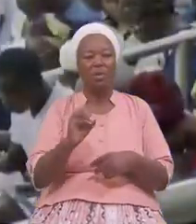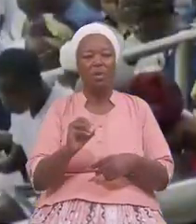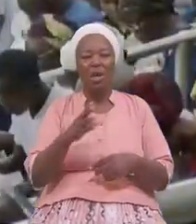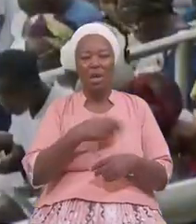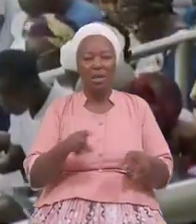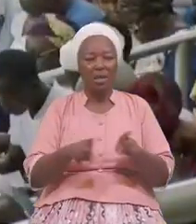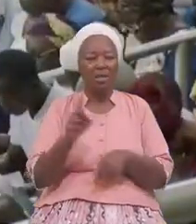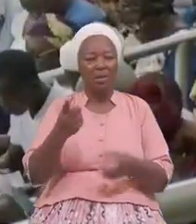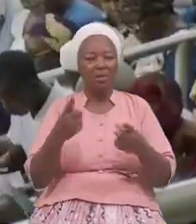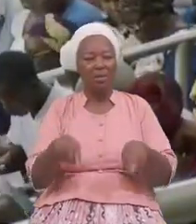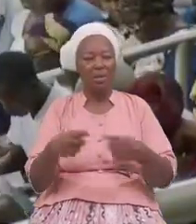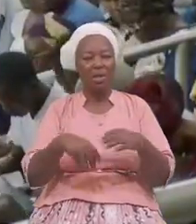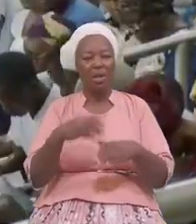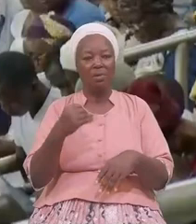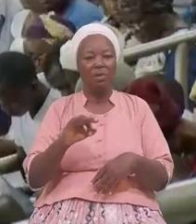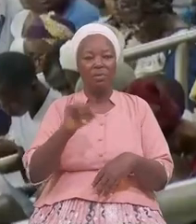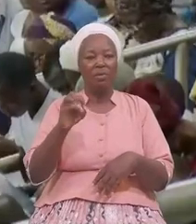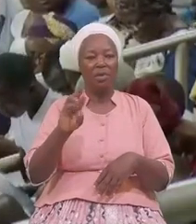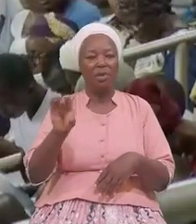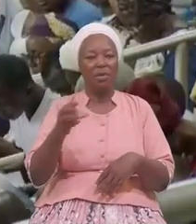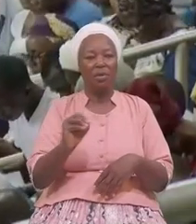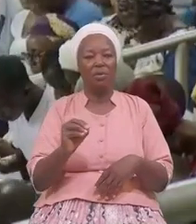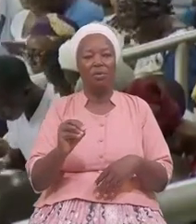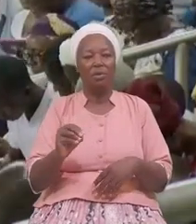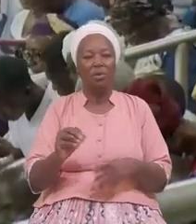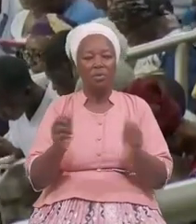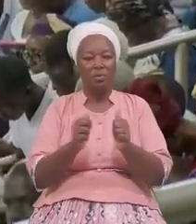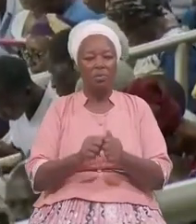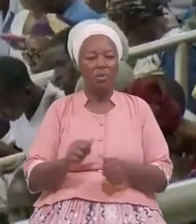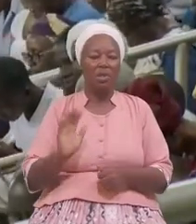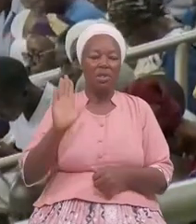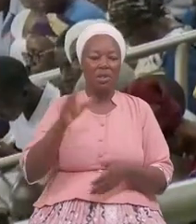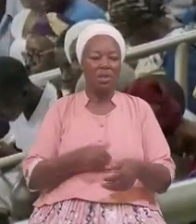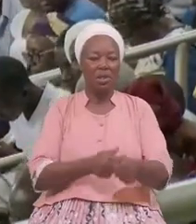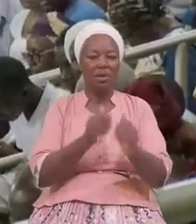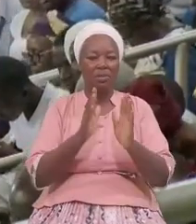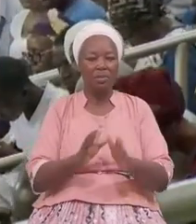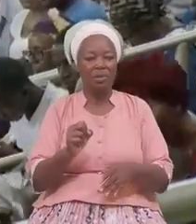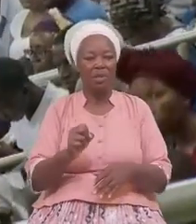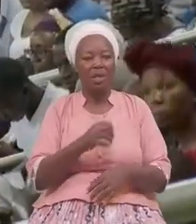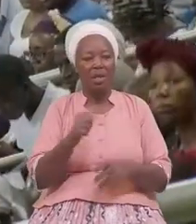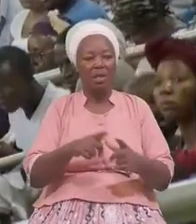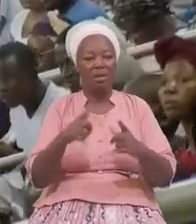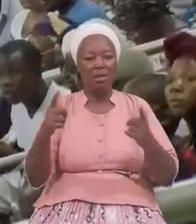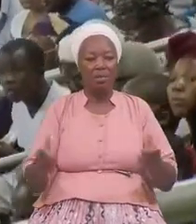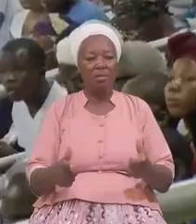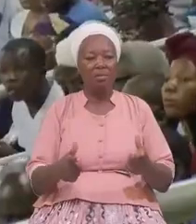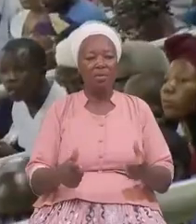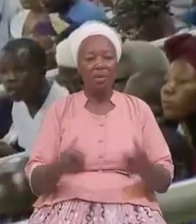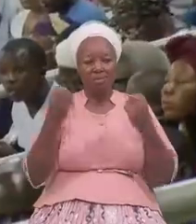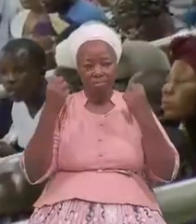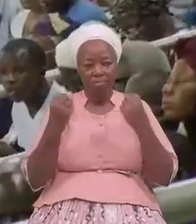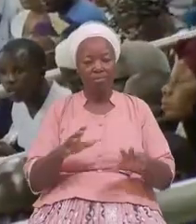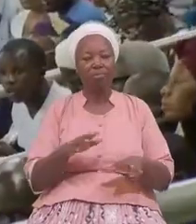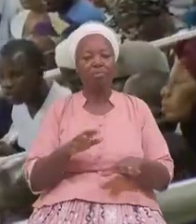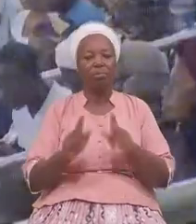out of Jericho with his disciples, a great multitude